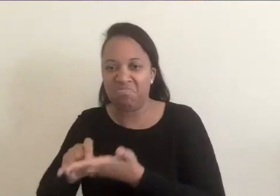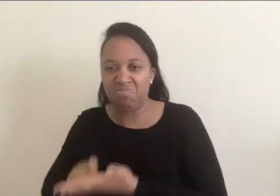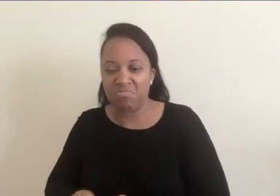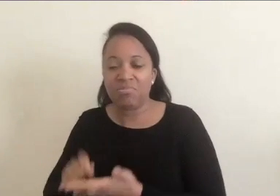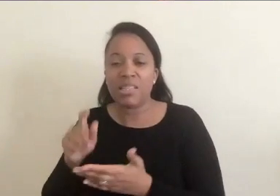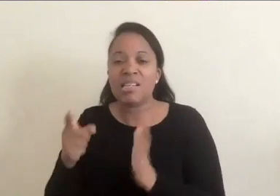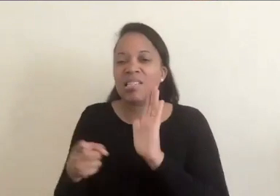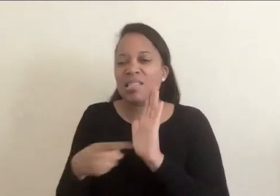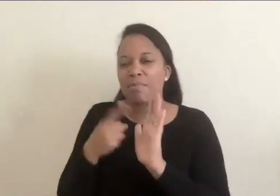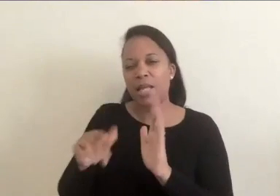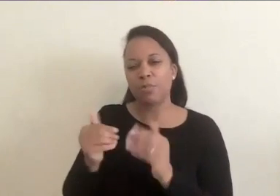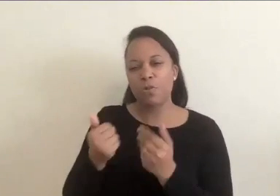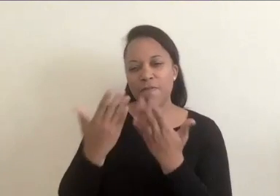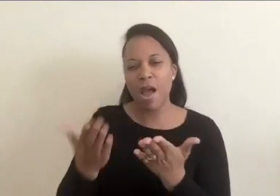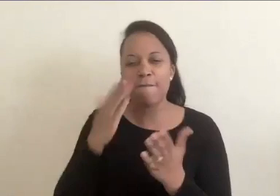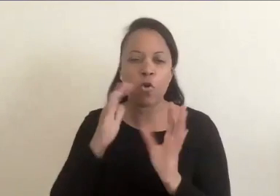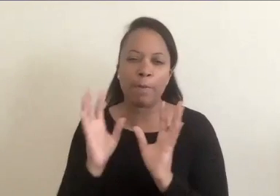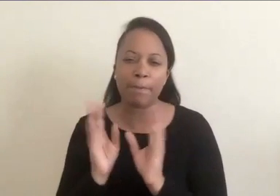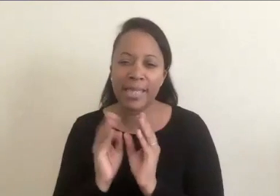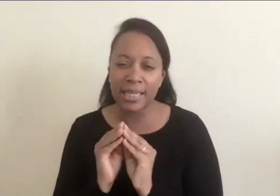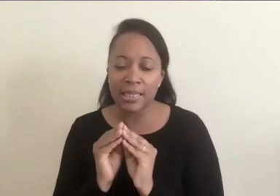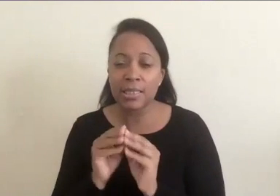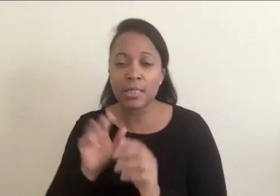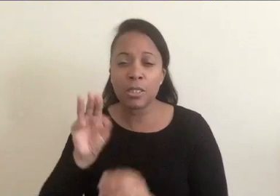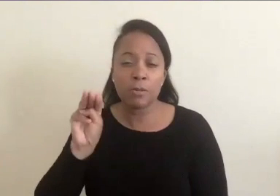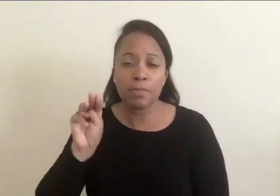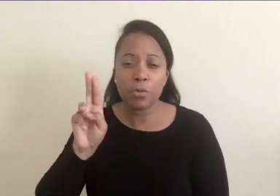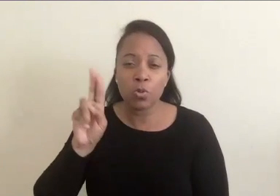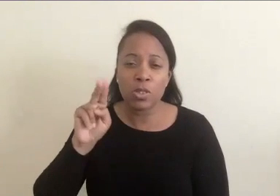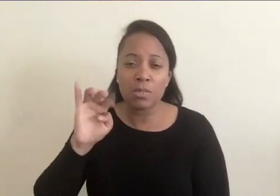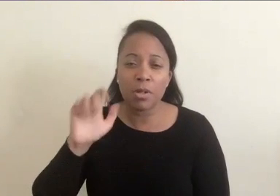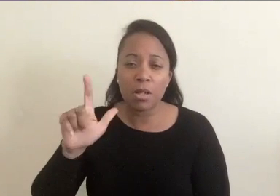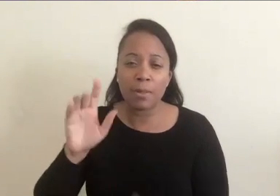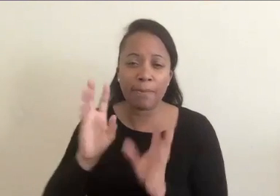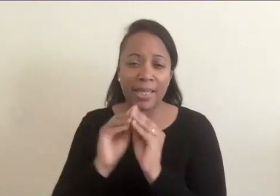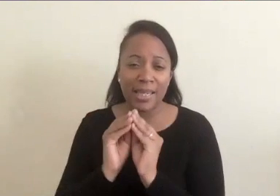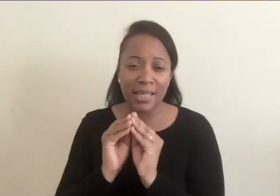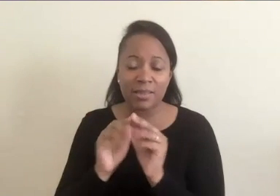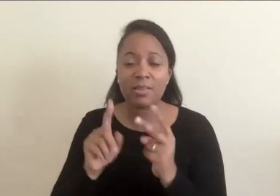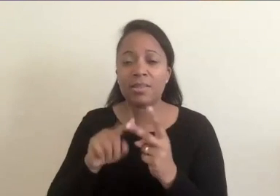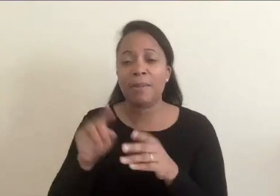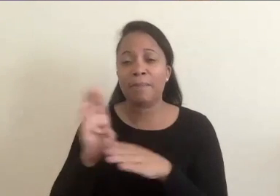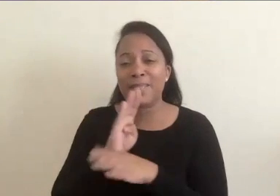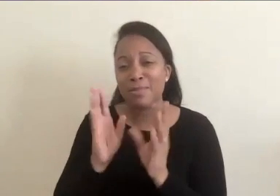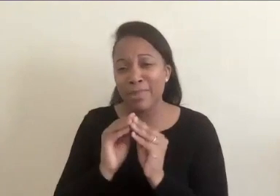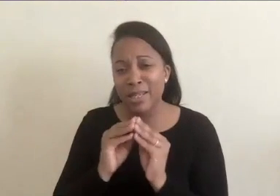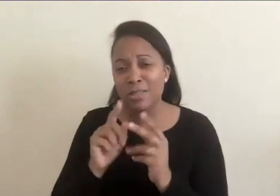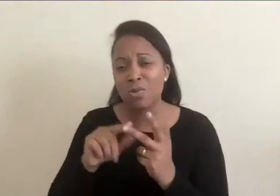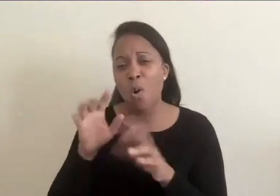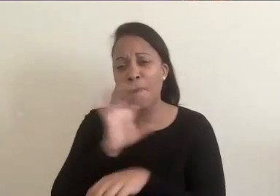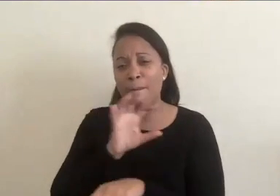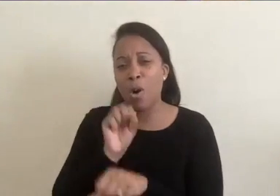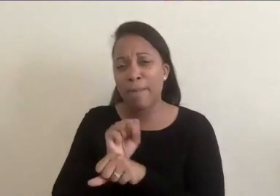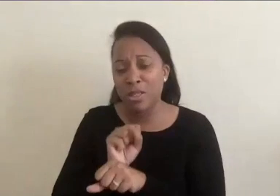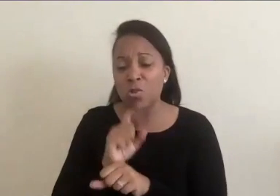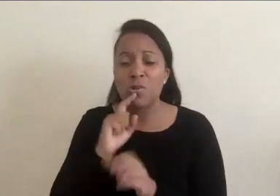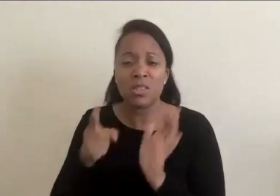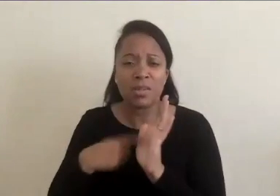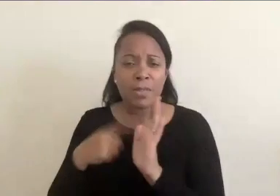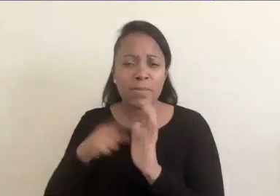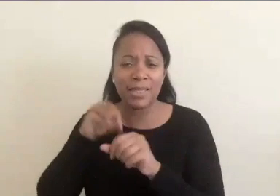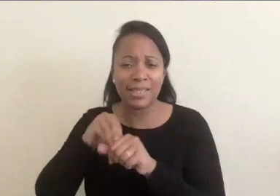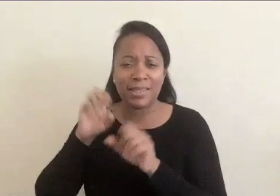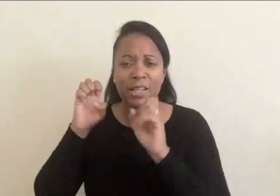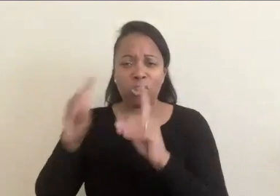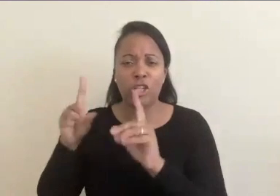for meetings. For example, we do a lot of municipal meetings and business meetings and appointments, as well as in